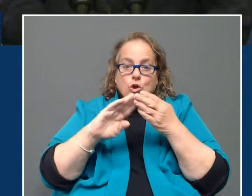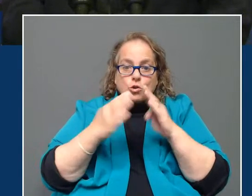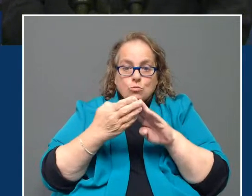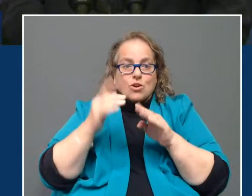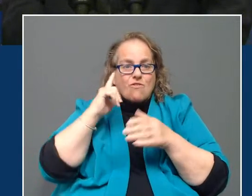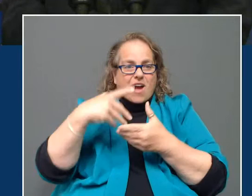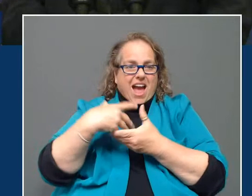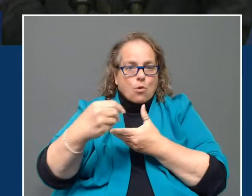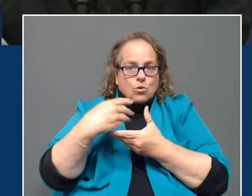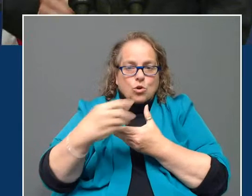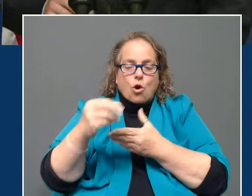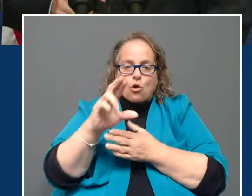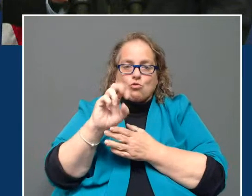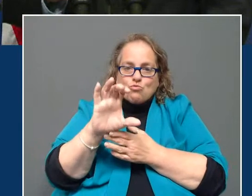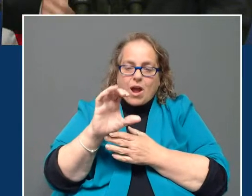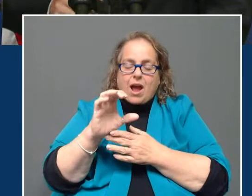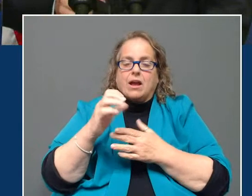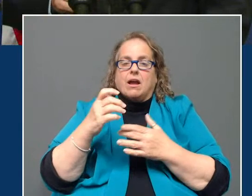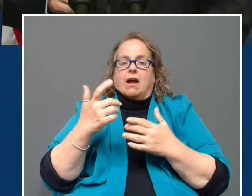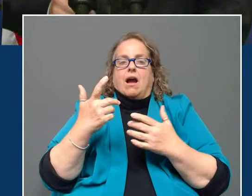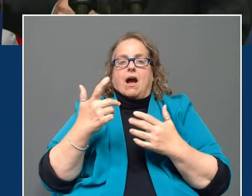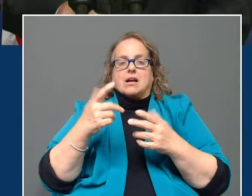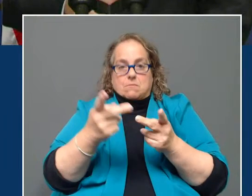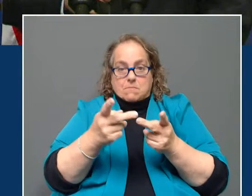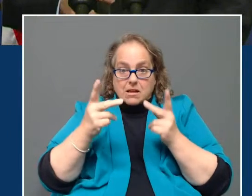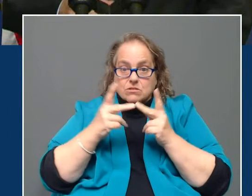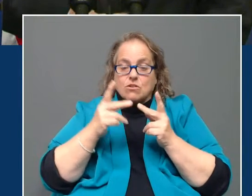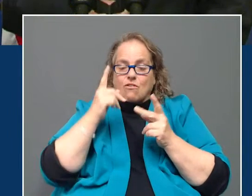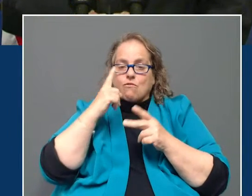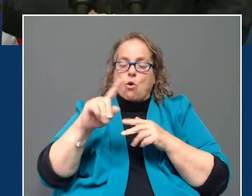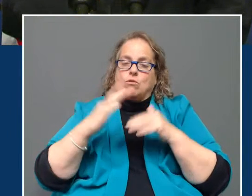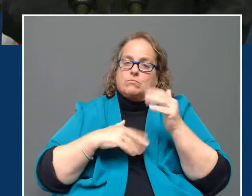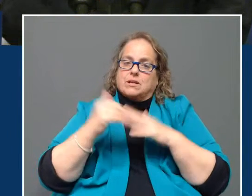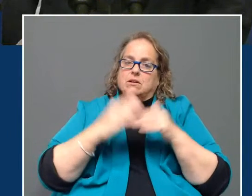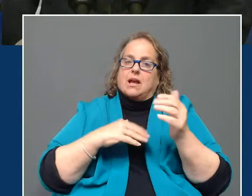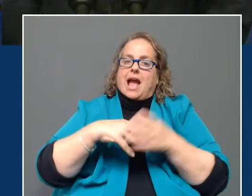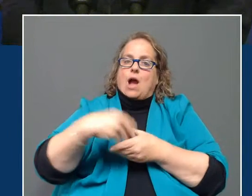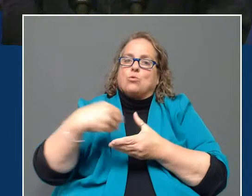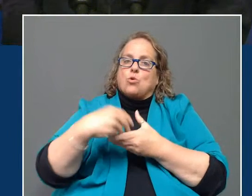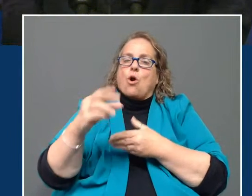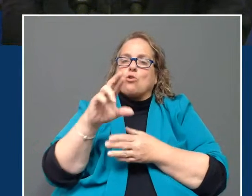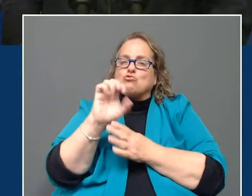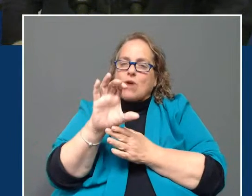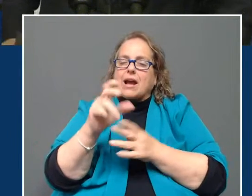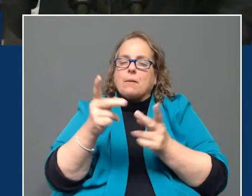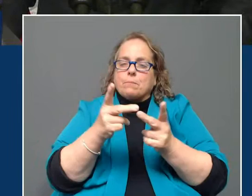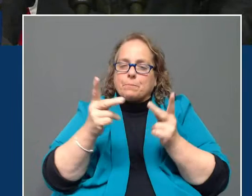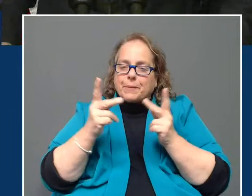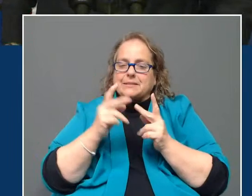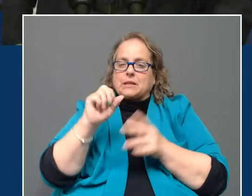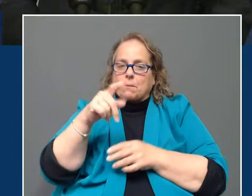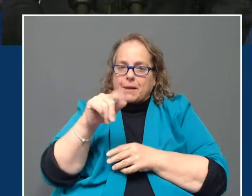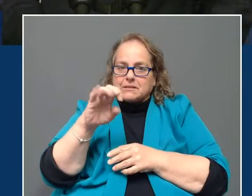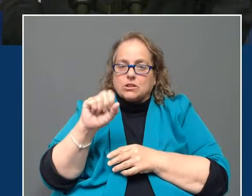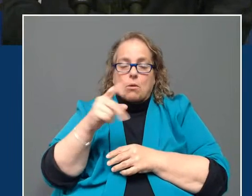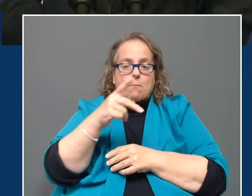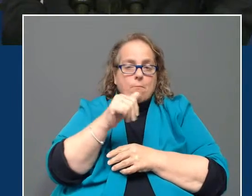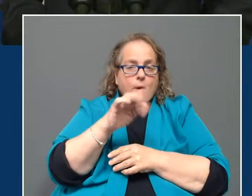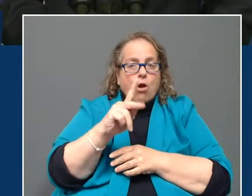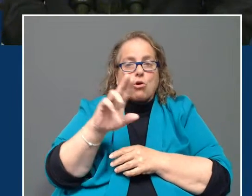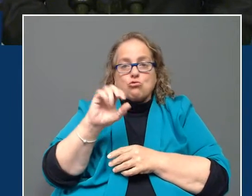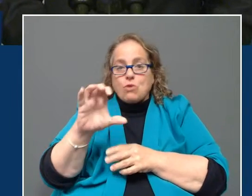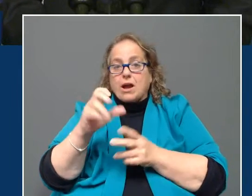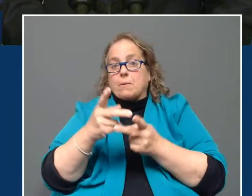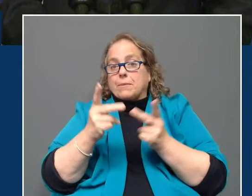spaces, and develop or renovate public outdoor recreation spaces. Parks and recreation spaces are an important part of